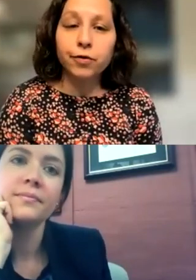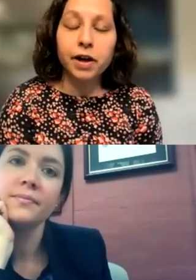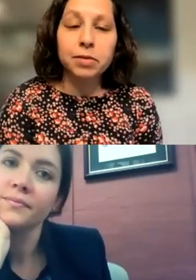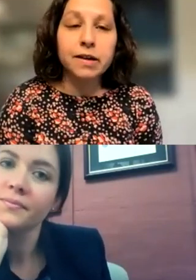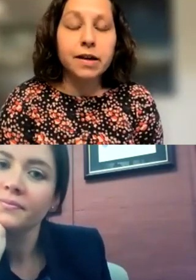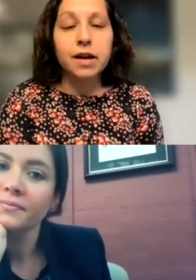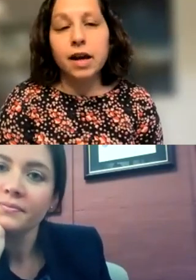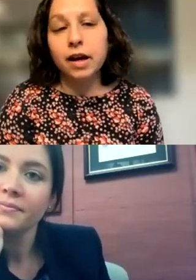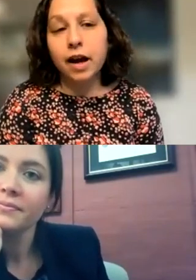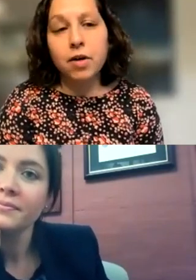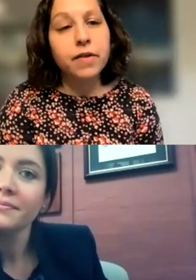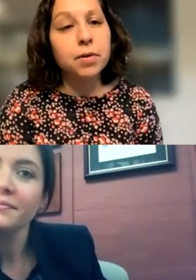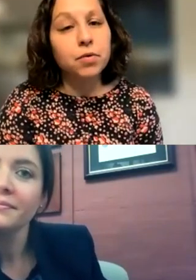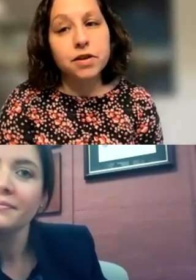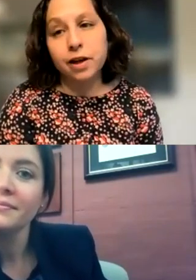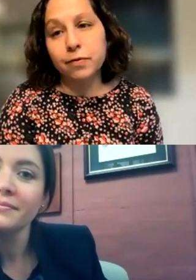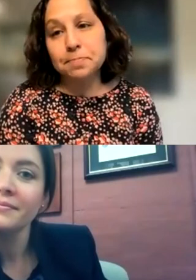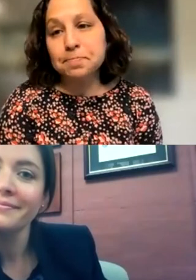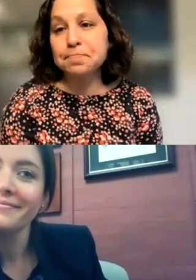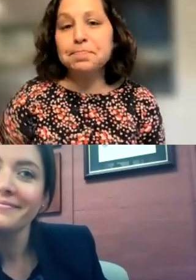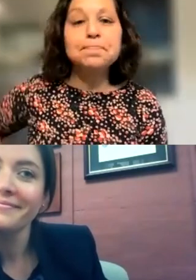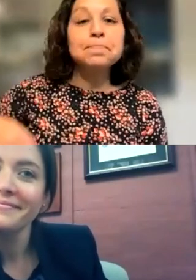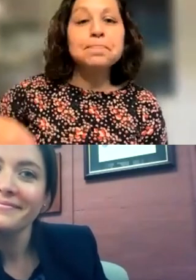and families, and how have they been received?